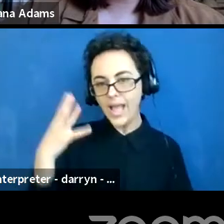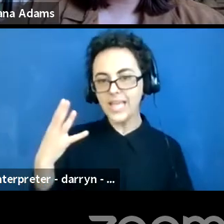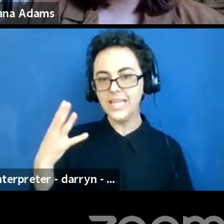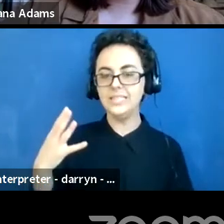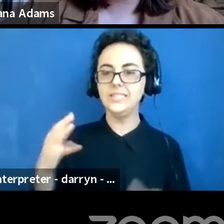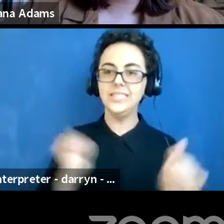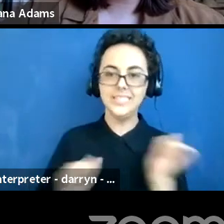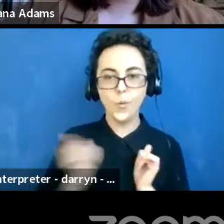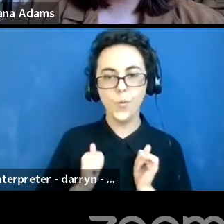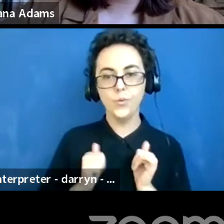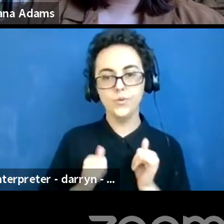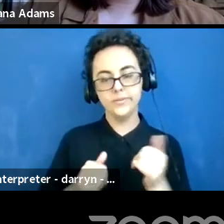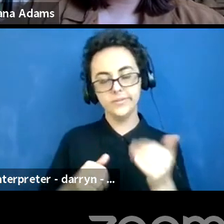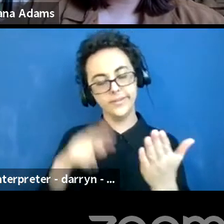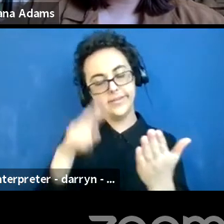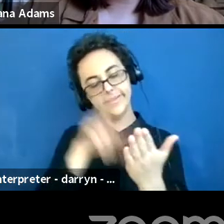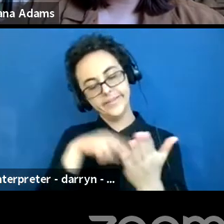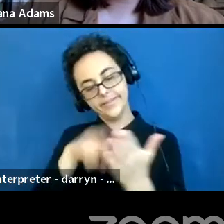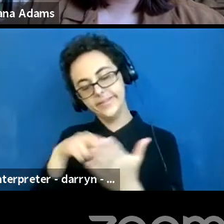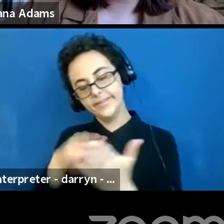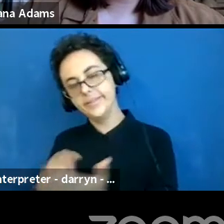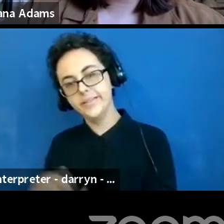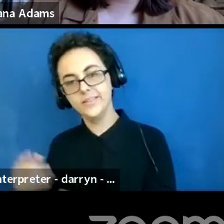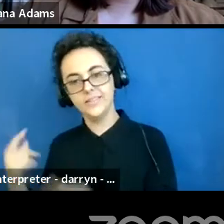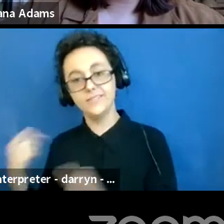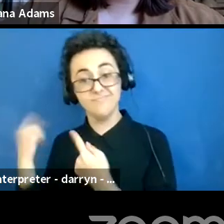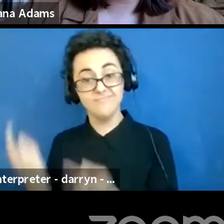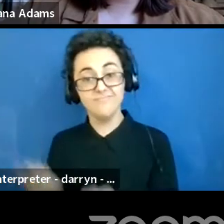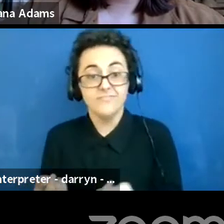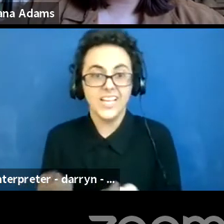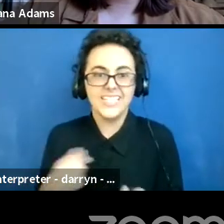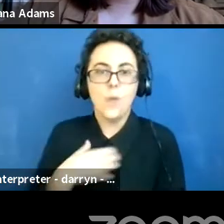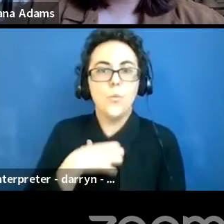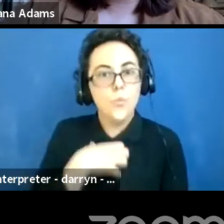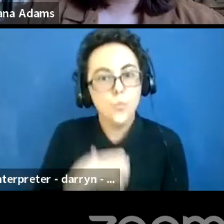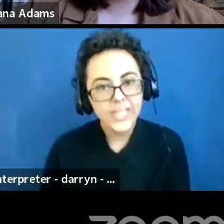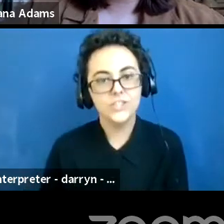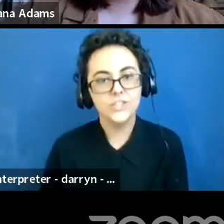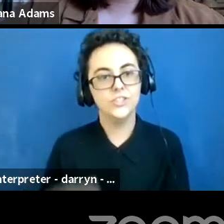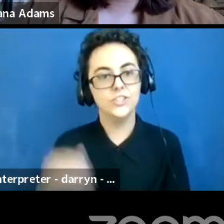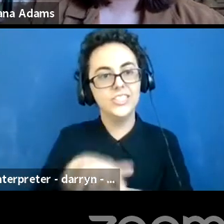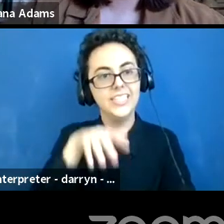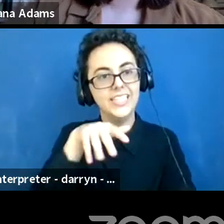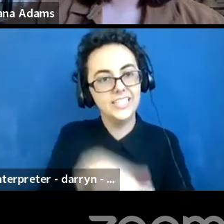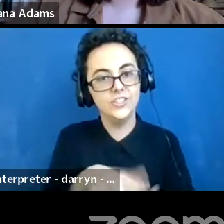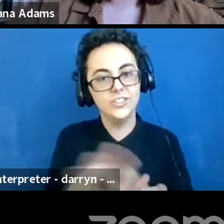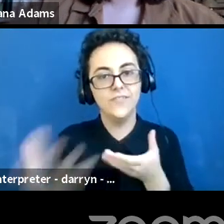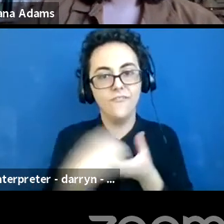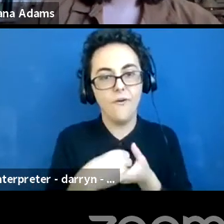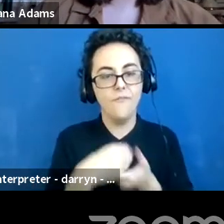that you bring up that's incredibly important, that perhaps defining ourselves is part of that,